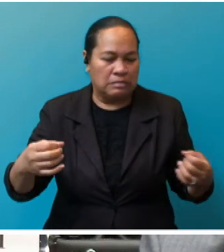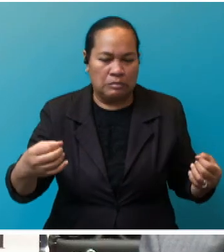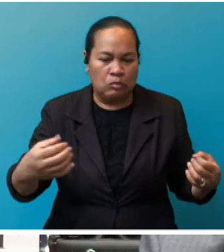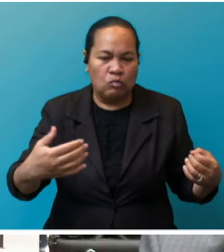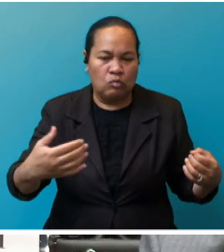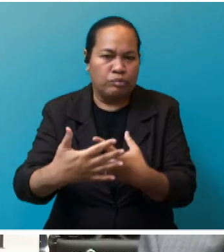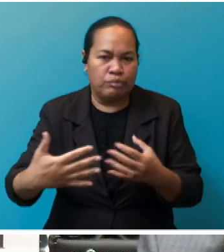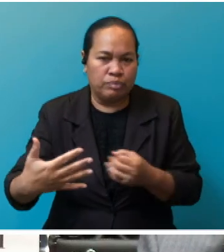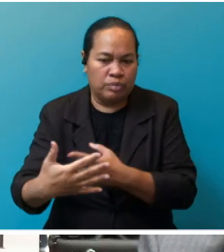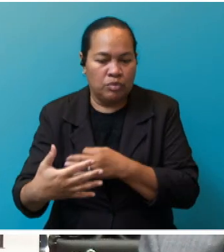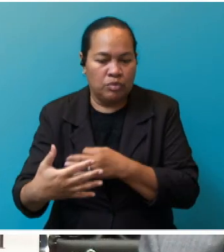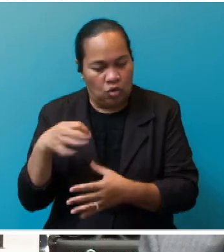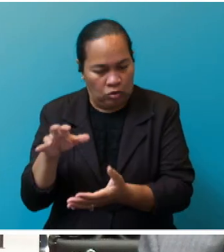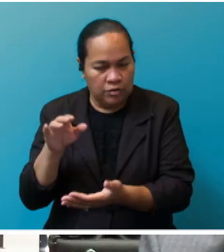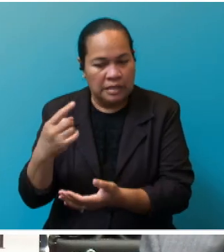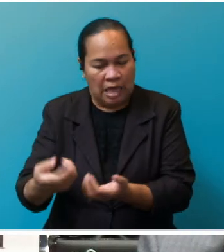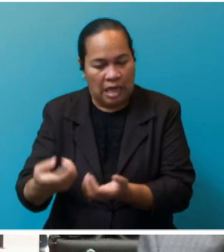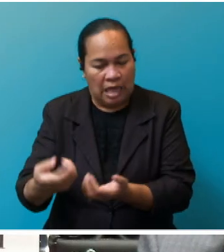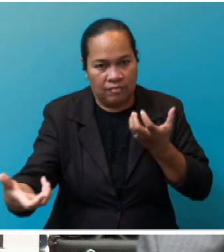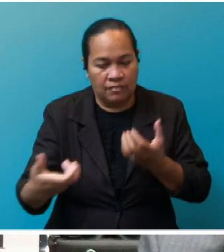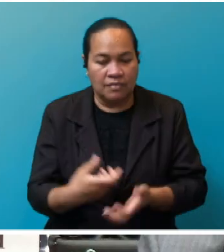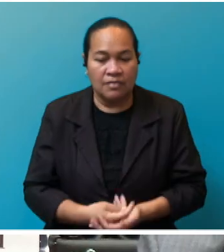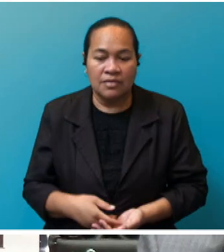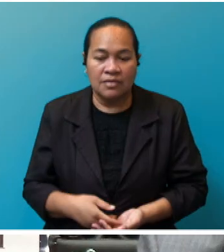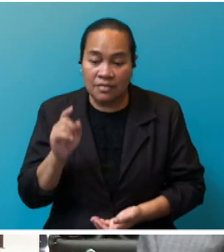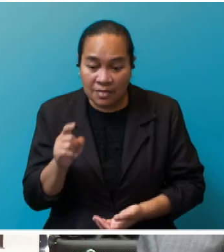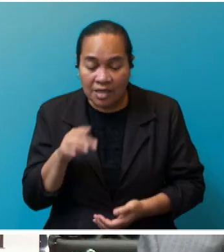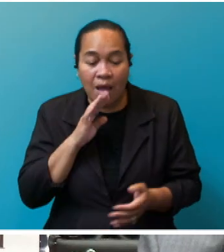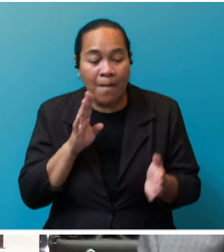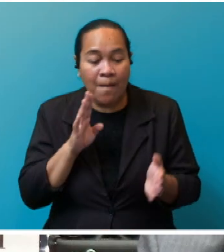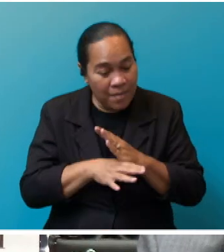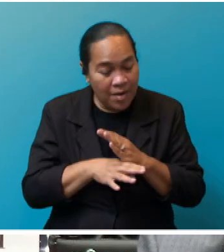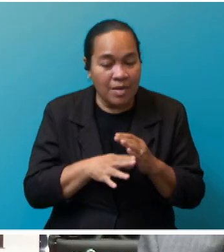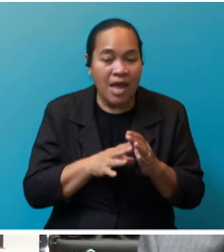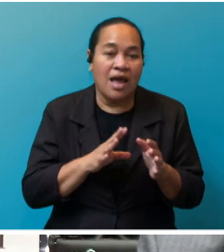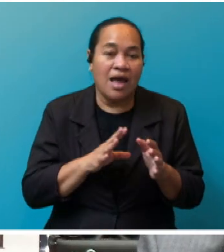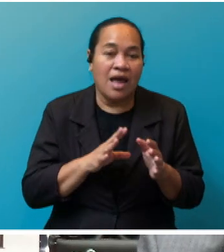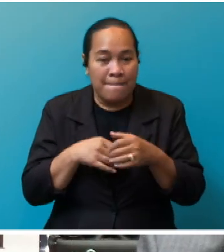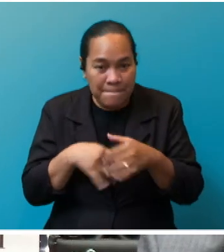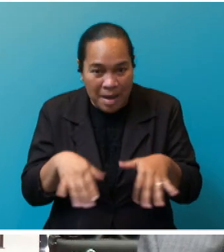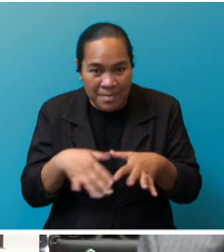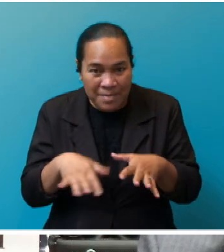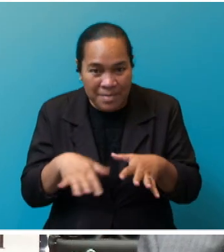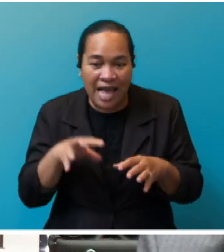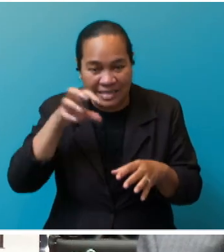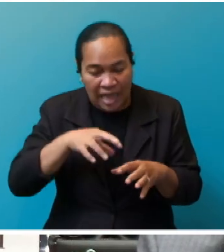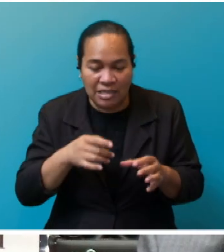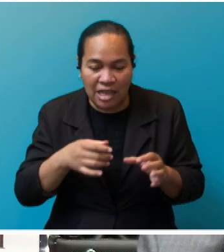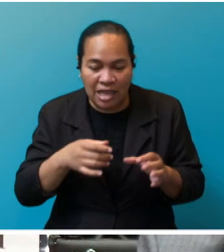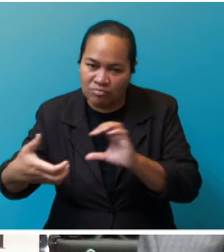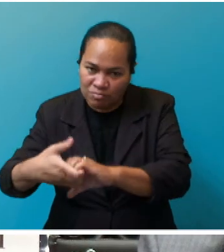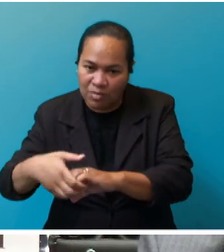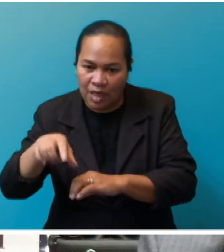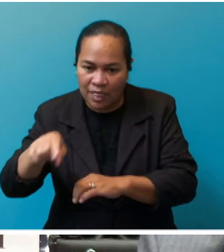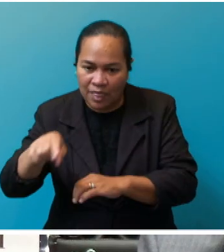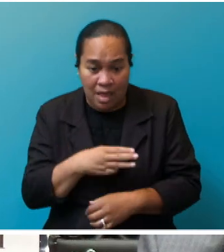SPDO's hybrid governance model, involving both public and private sectors, was acknowledged as one of the most effective in the region. Ministers endorsed